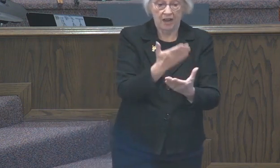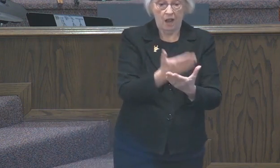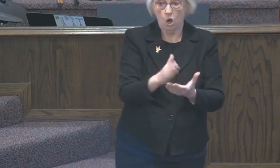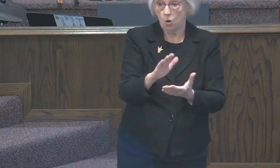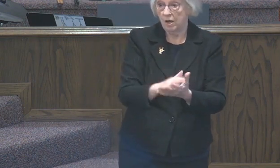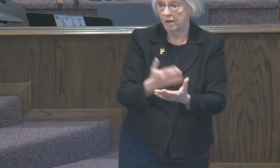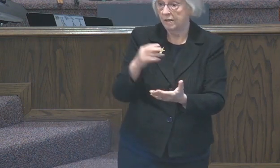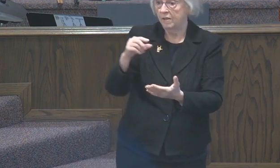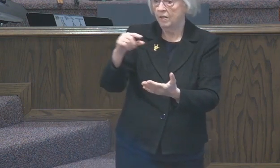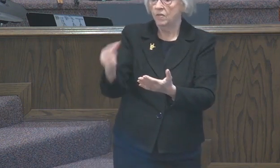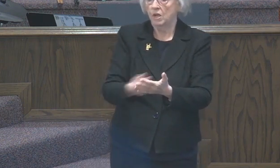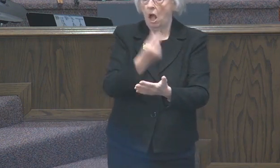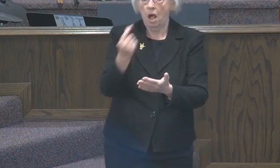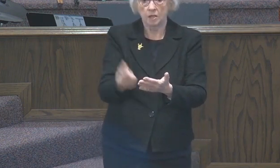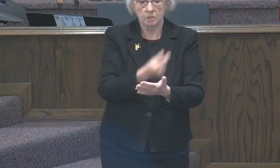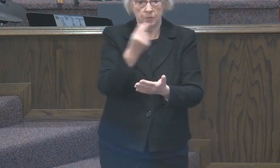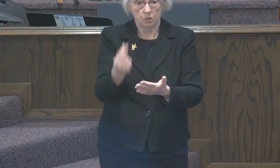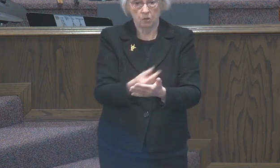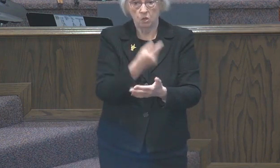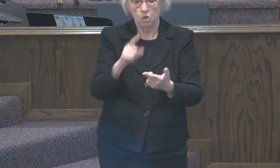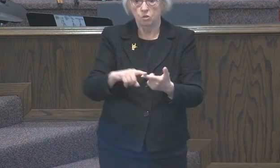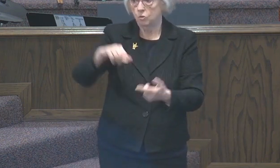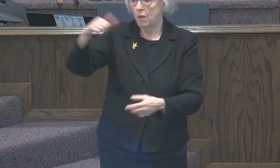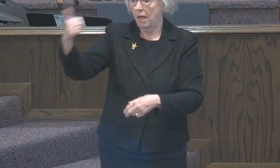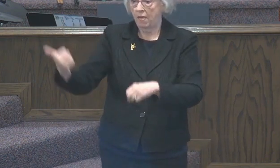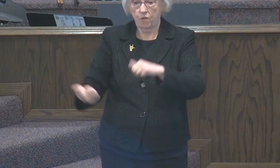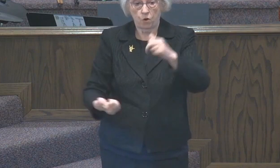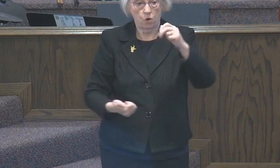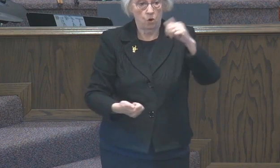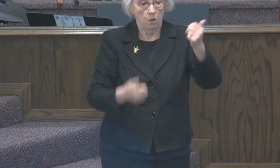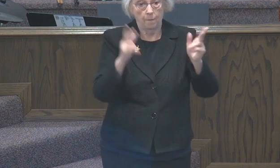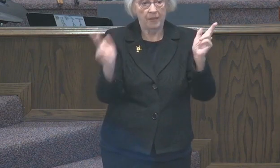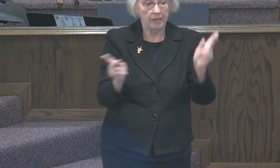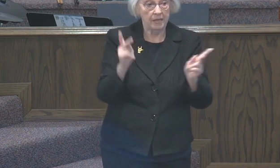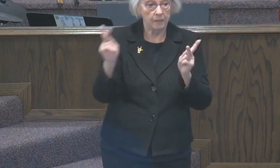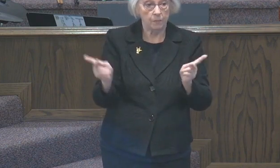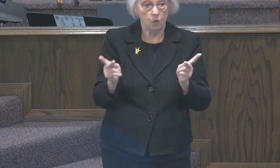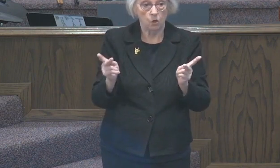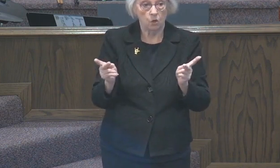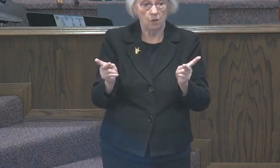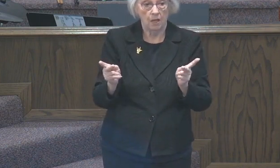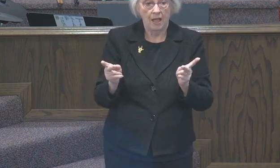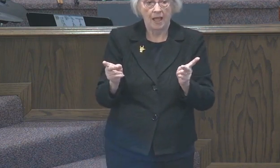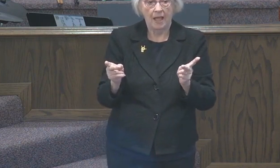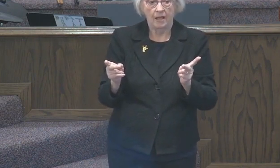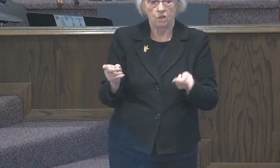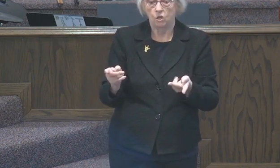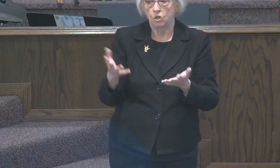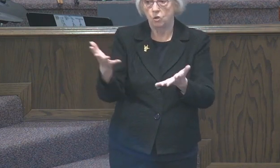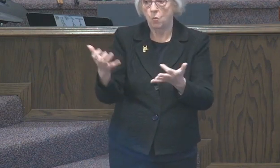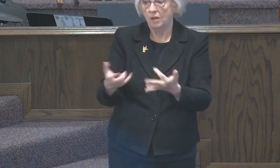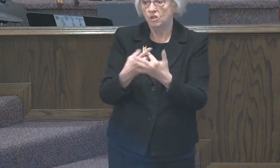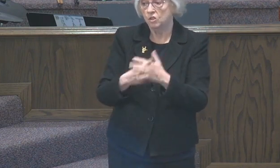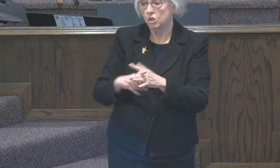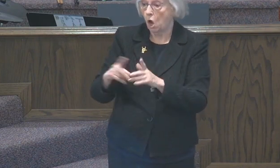message last week, as you're presenting the gospel, and you get to that place where you must confront someone with their sin, and they really push